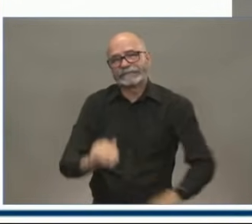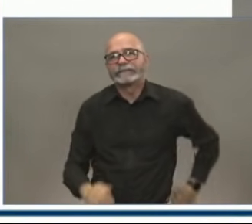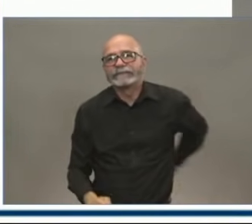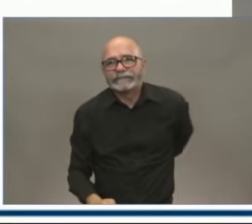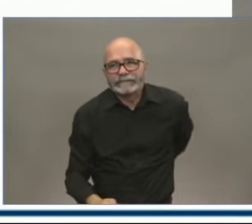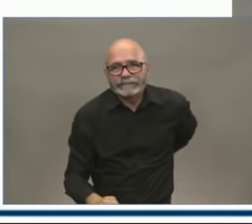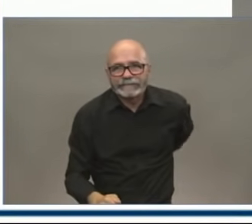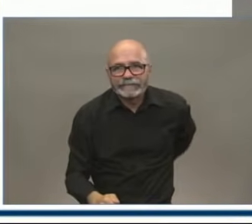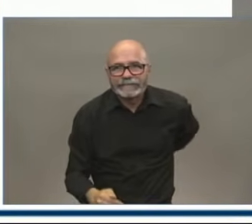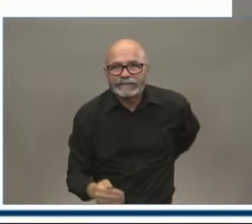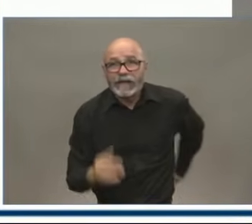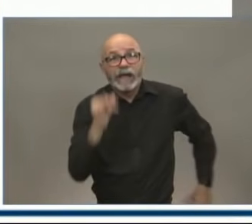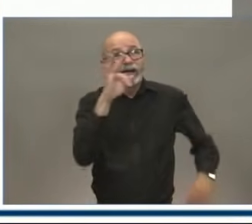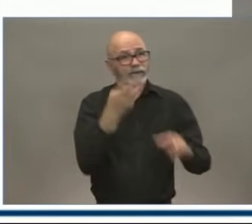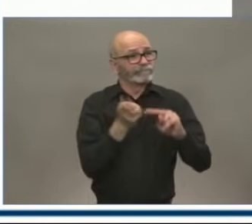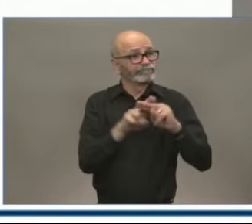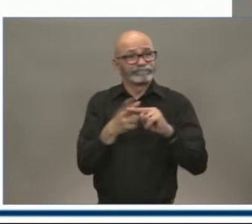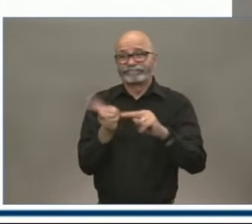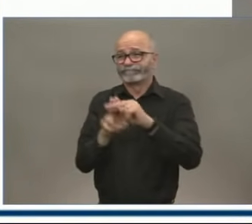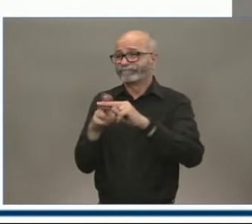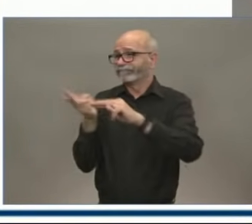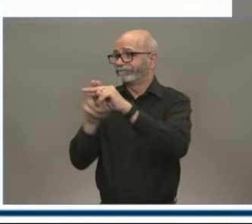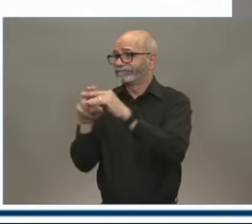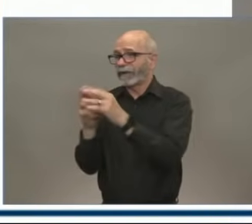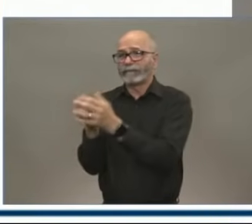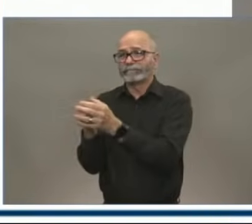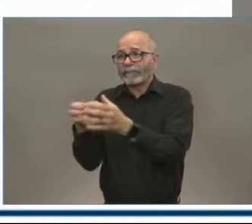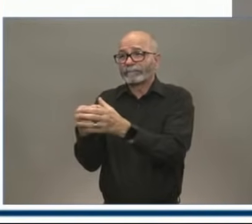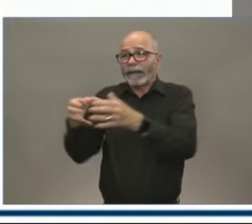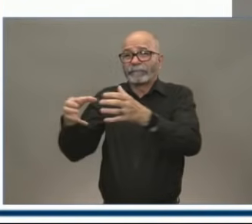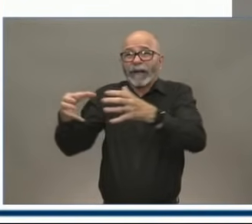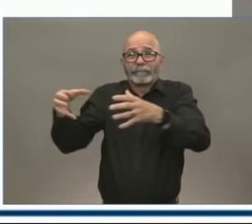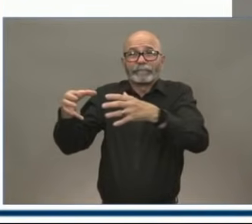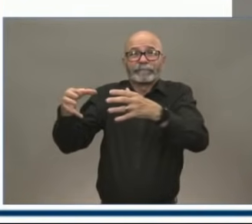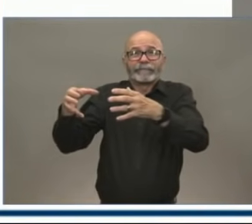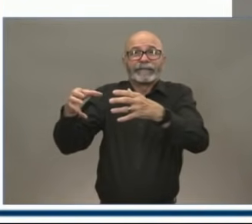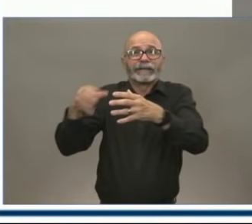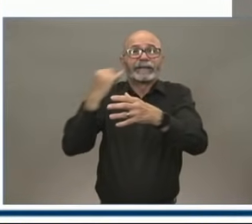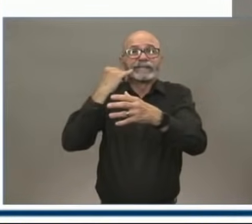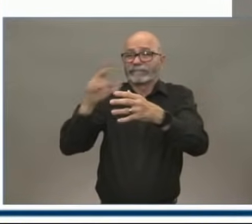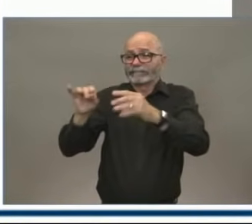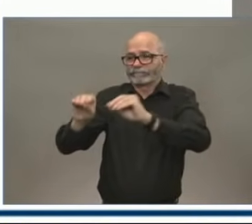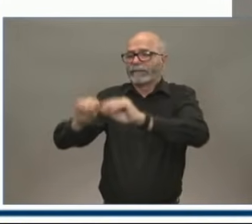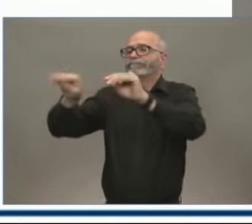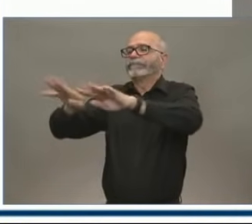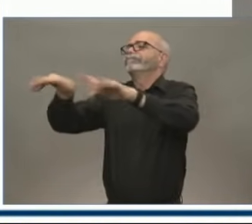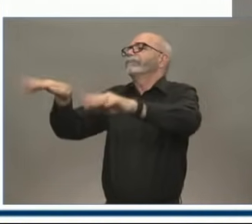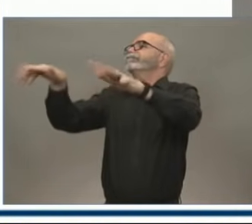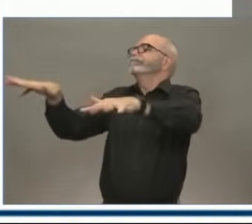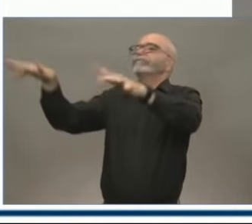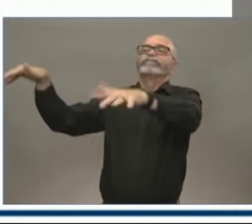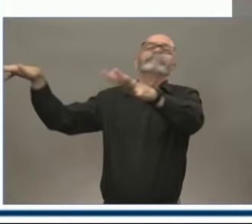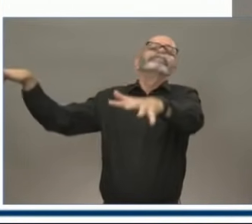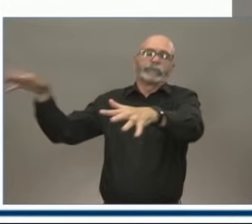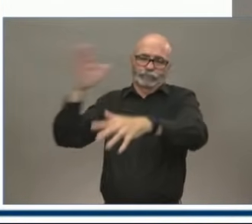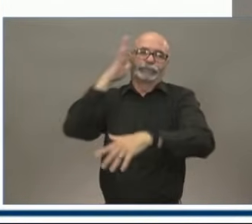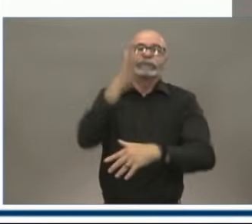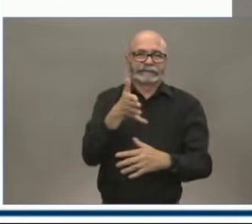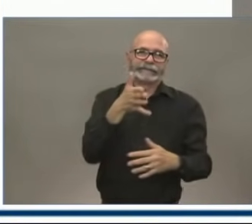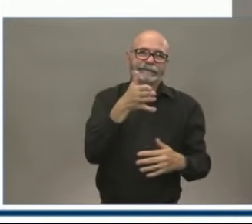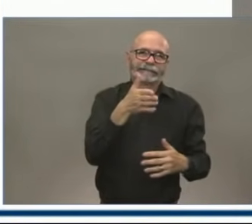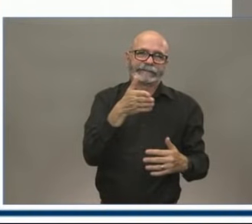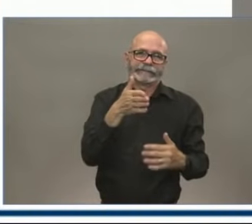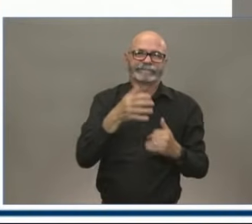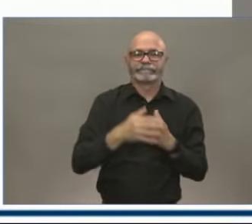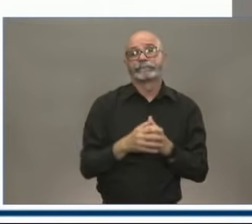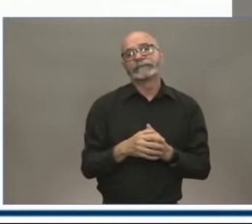additional person, we just increase the chance for any exposure to then amplify very quickly. We also need to see, so